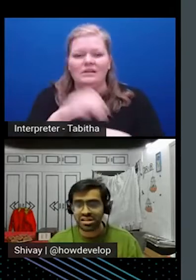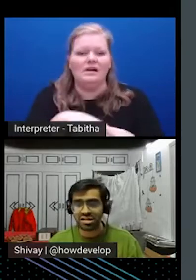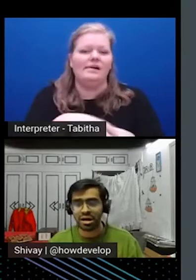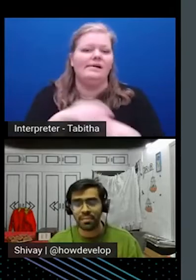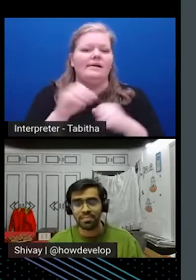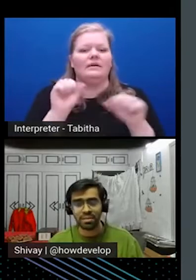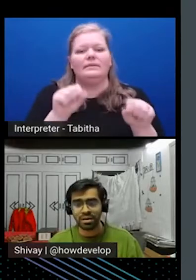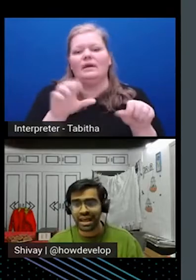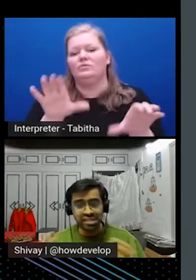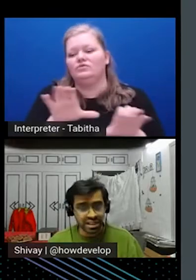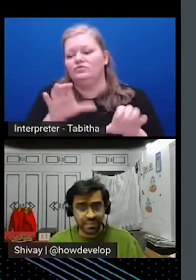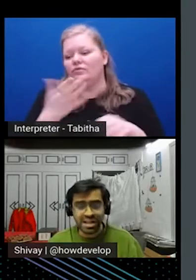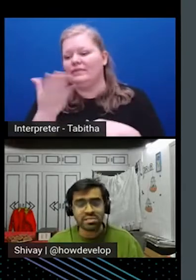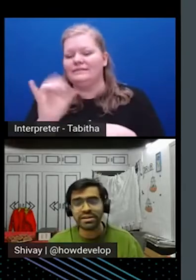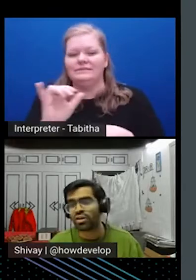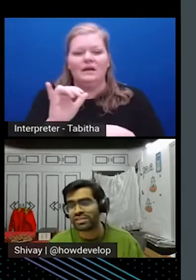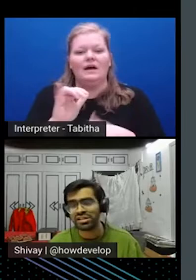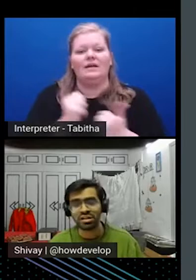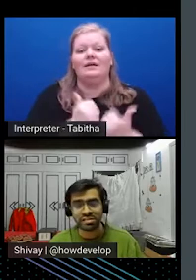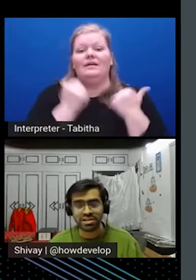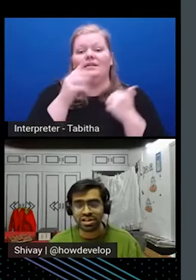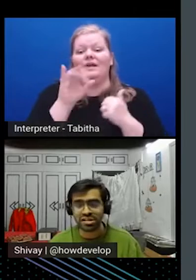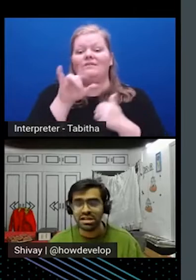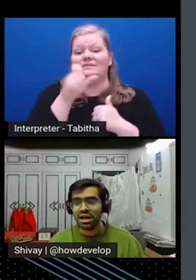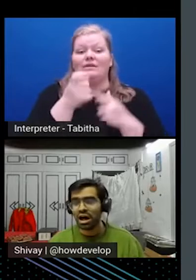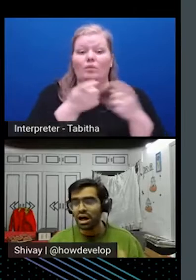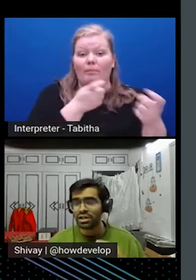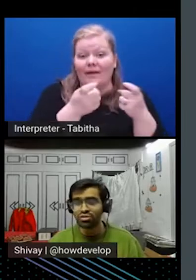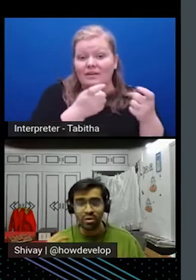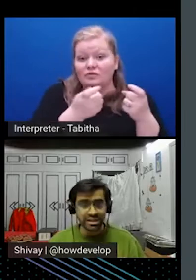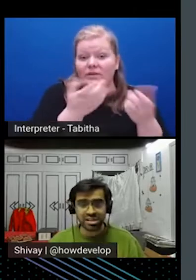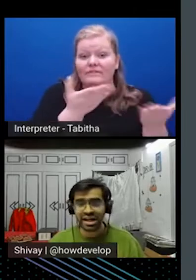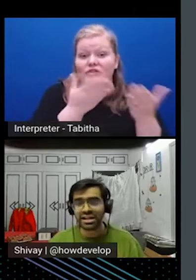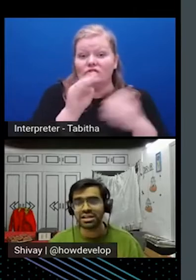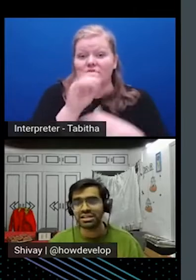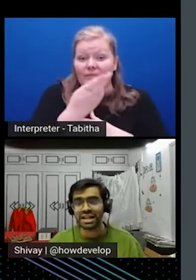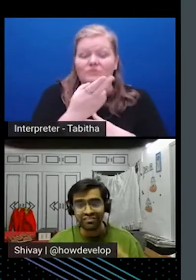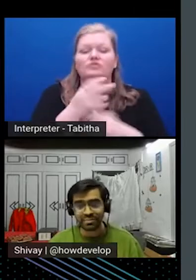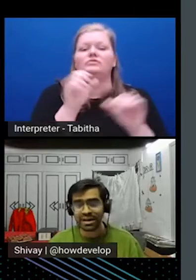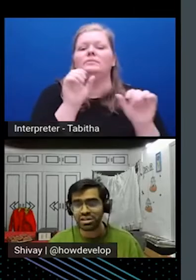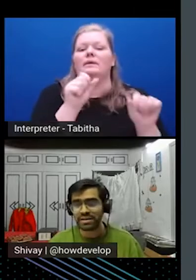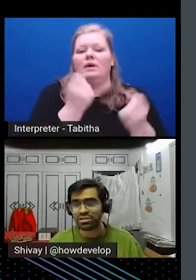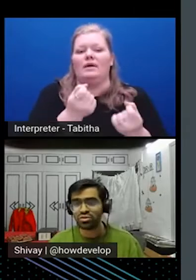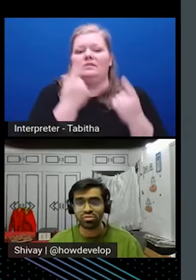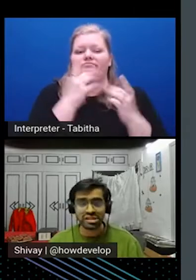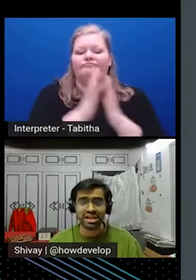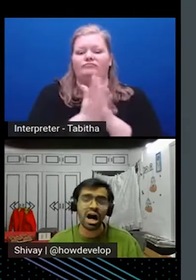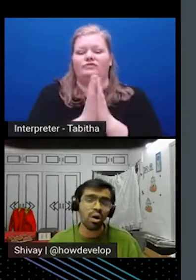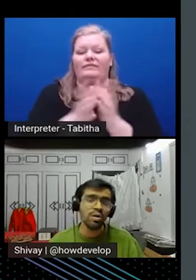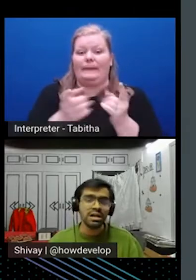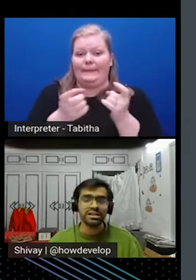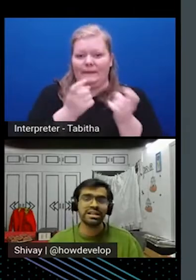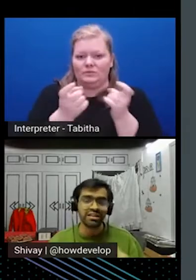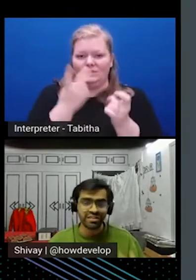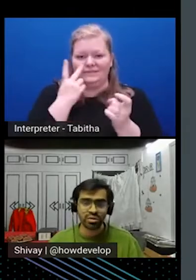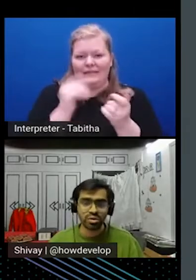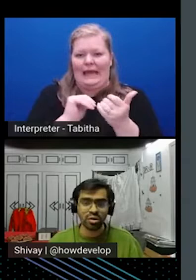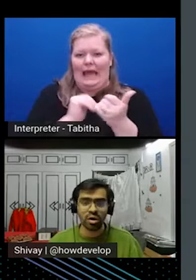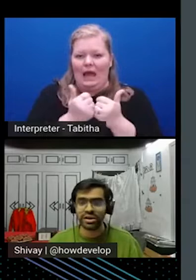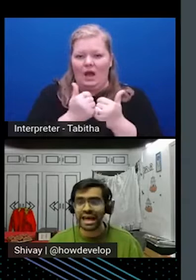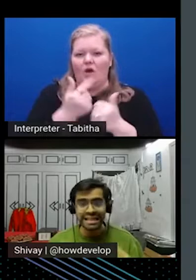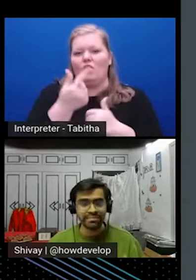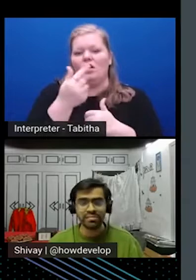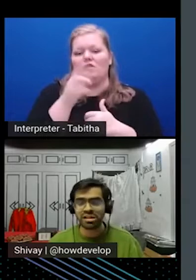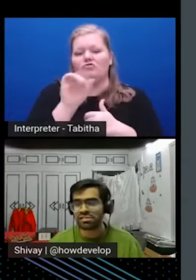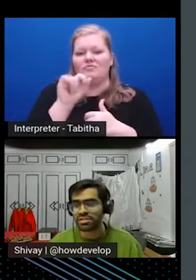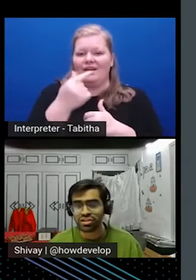such as lifecycle management of these service meshes, to understand the traffic management, to see how the traffic load